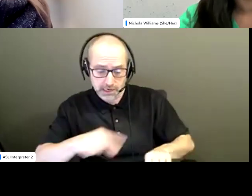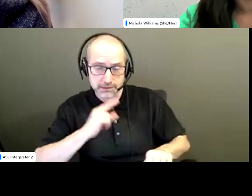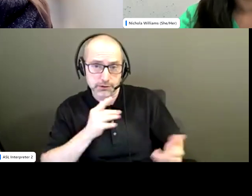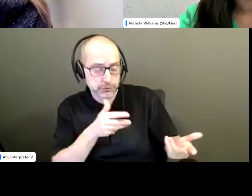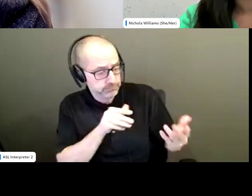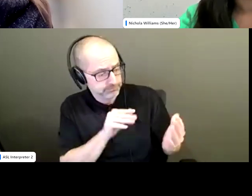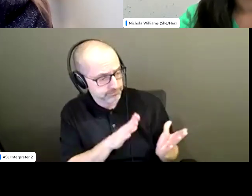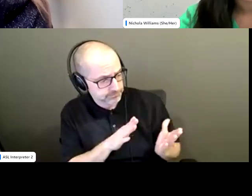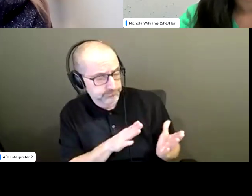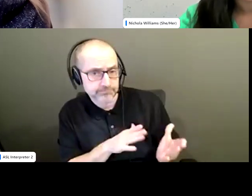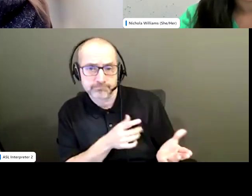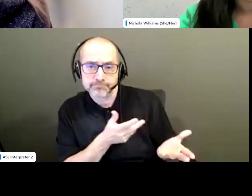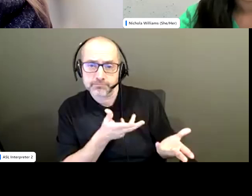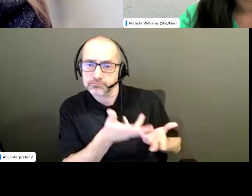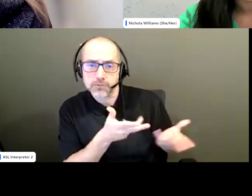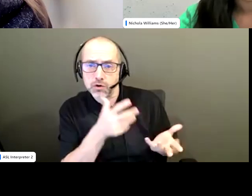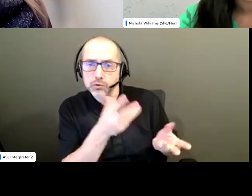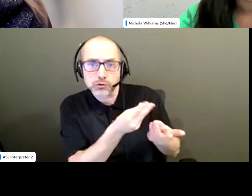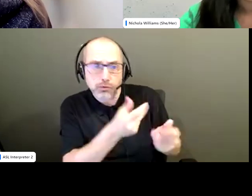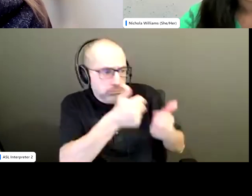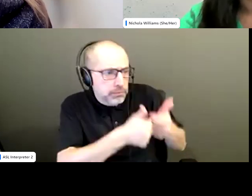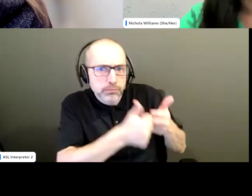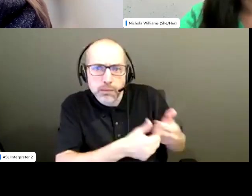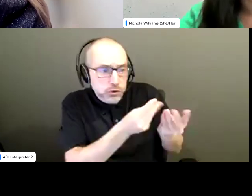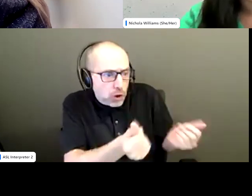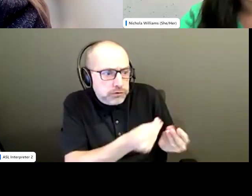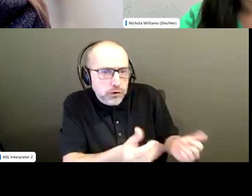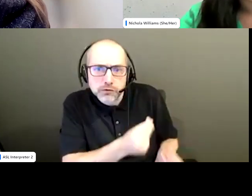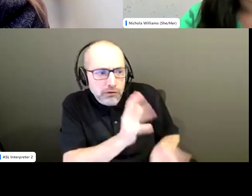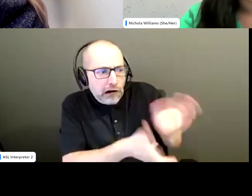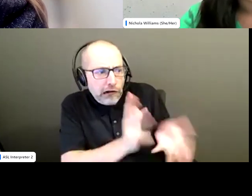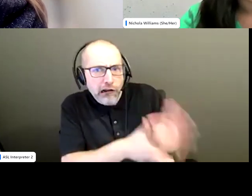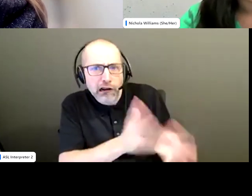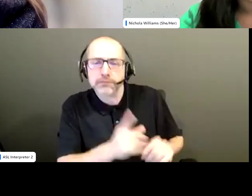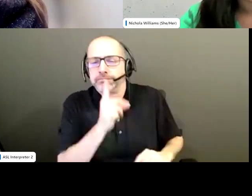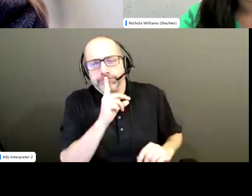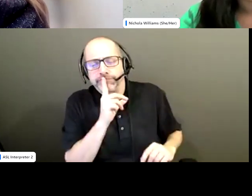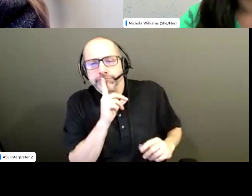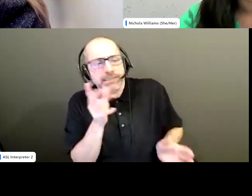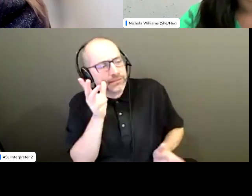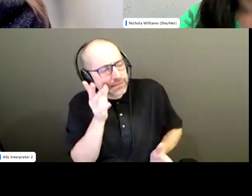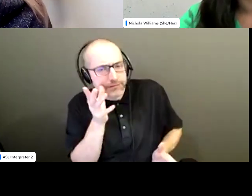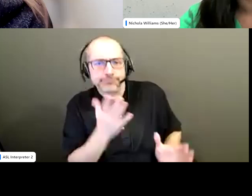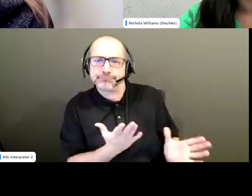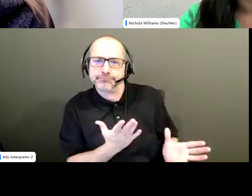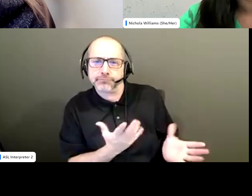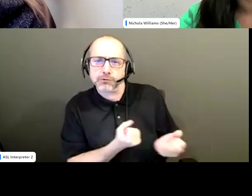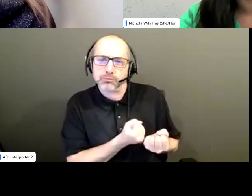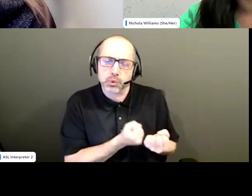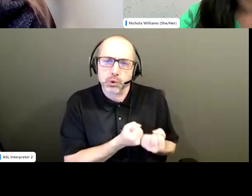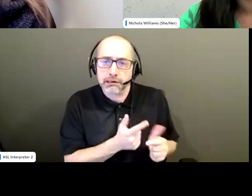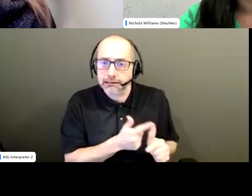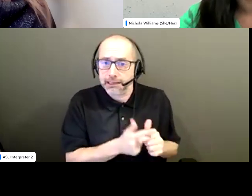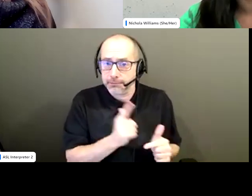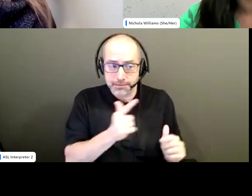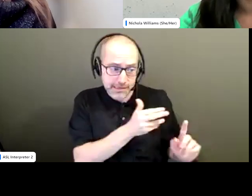problem, but giving them support, and that maybe at some point they will be willing to acknowledge and maybe address the situation at their own